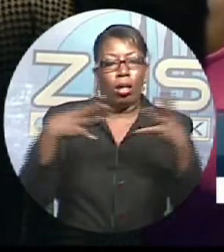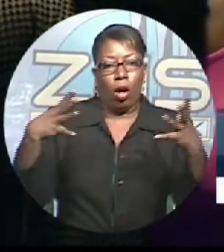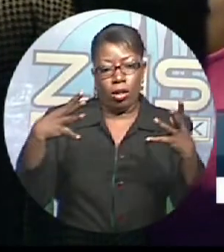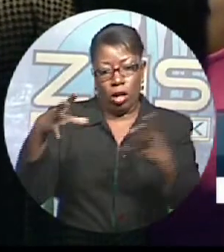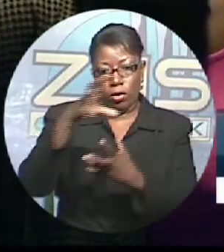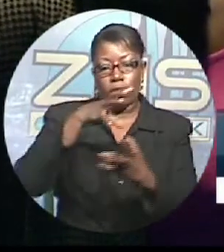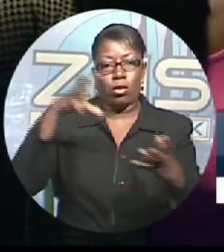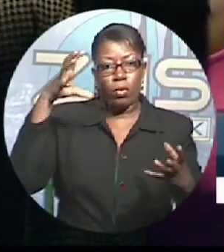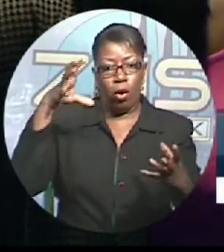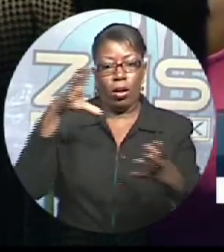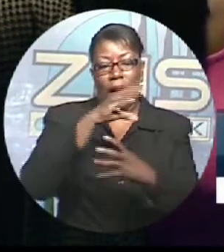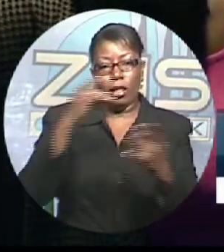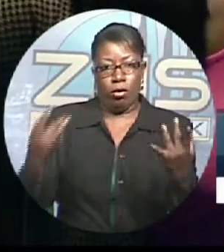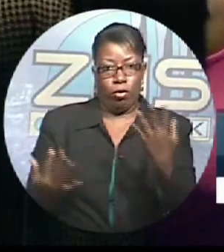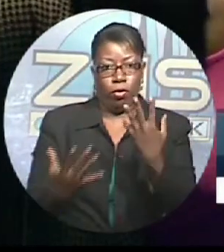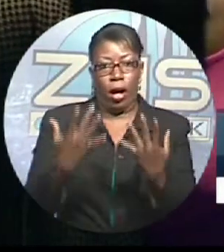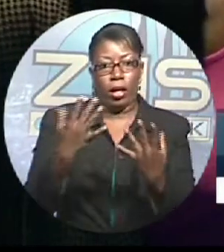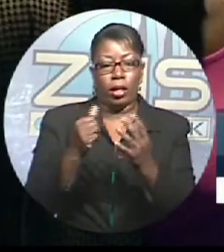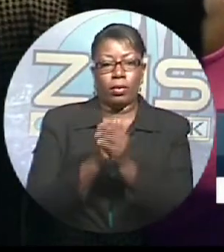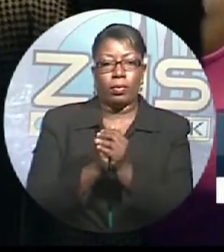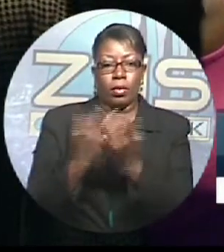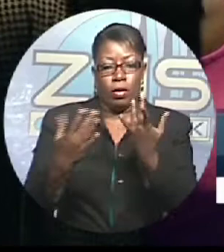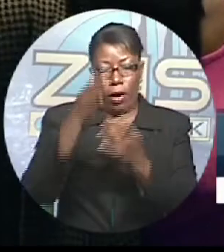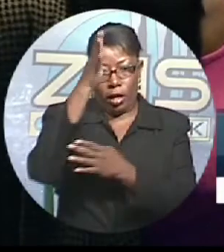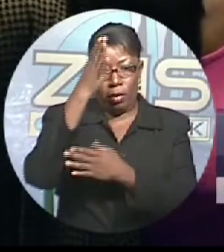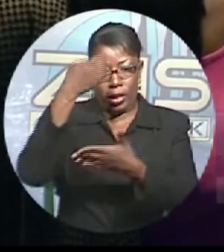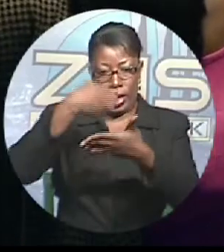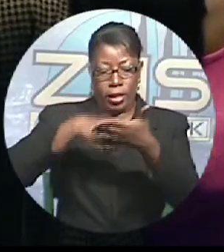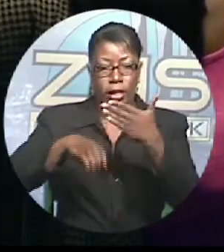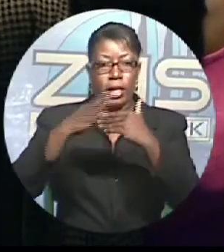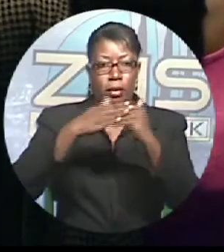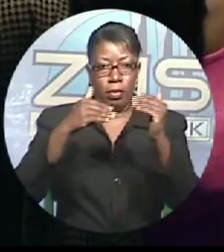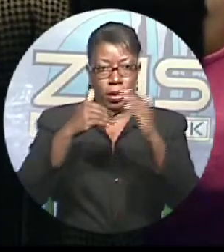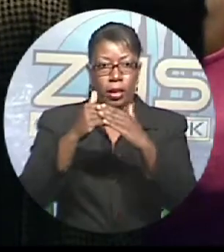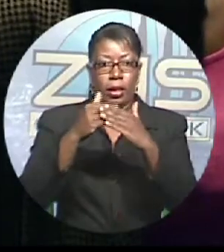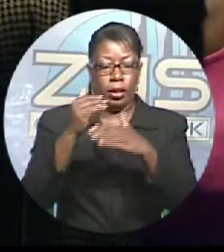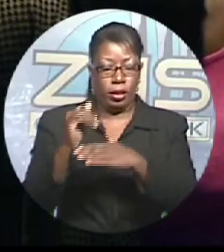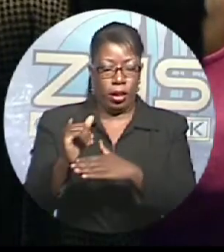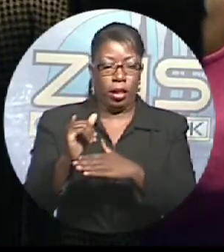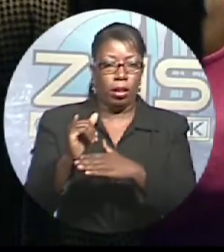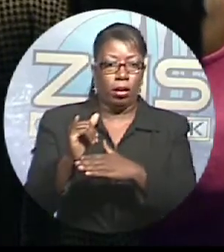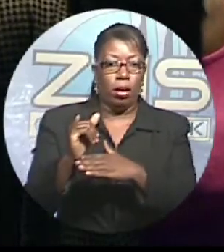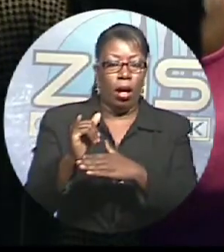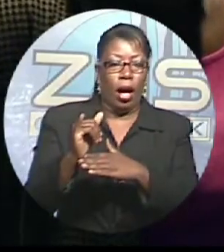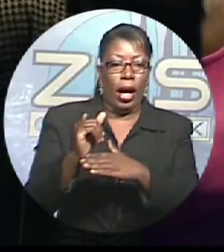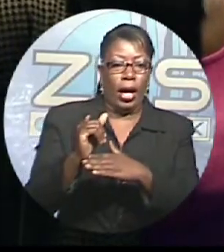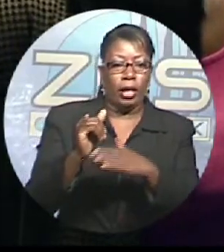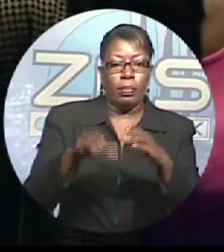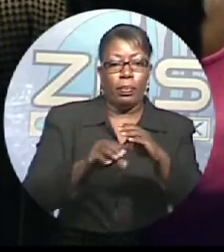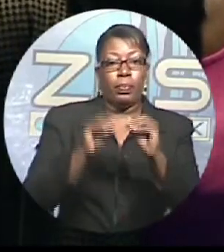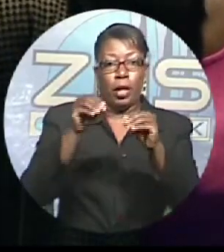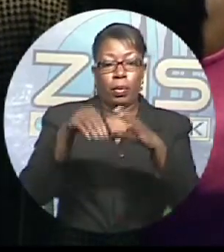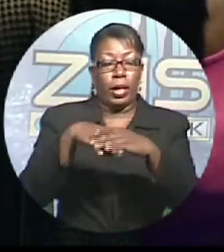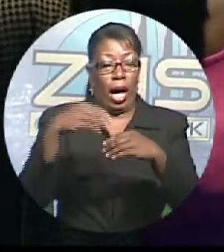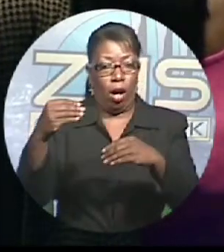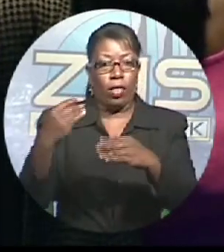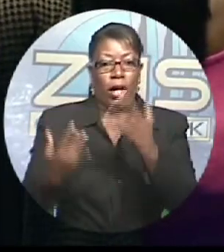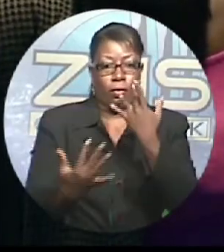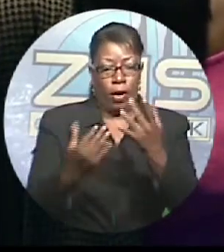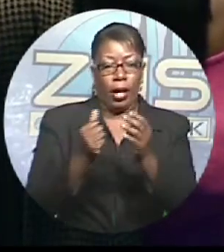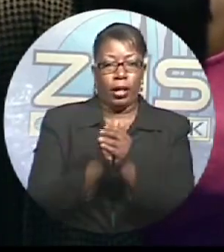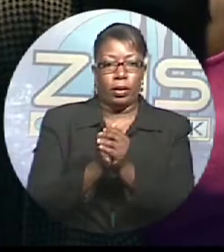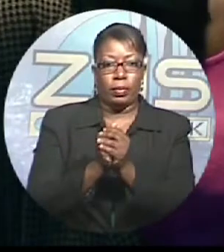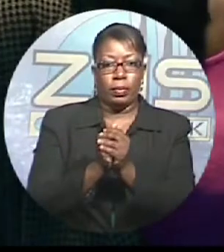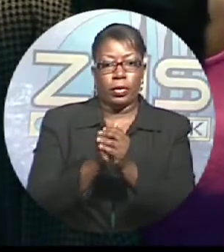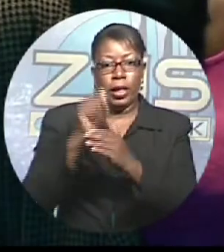flames. Fire suppression officers entered the facility and they extinguished the blaze. And shortly after extinguishing the blaze, firefighters